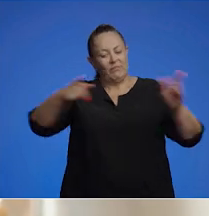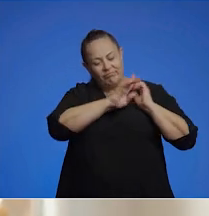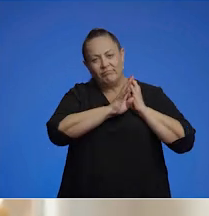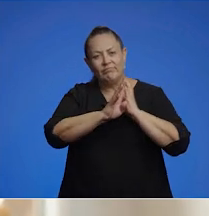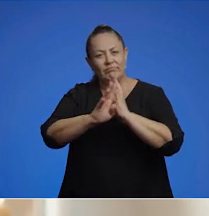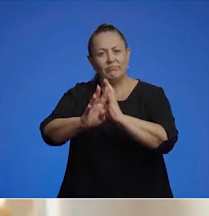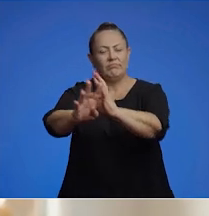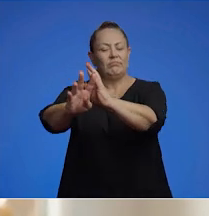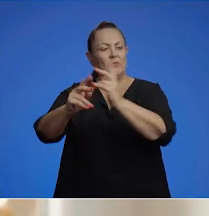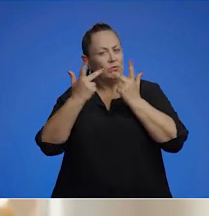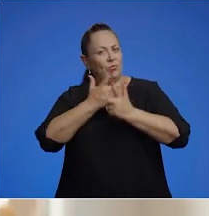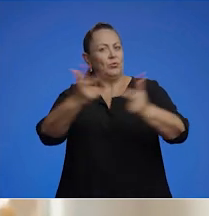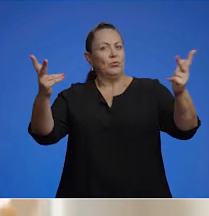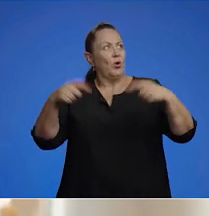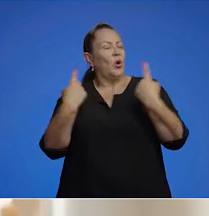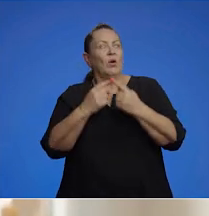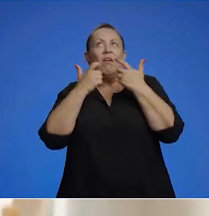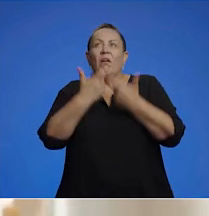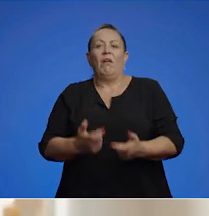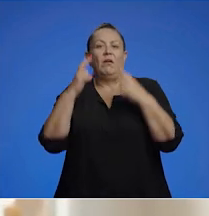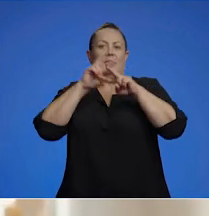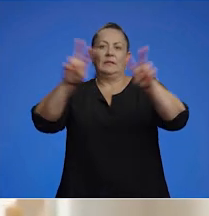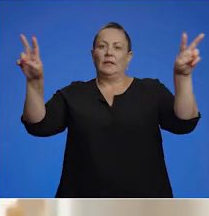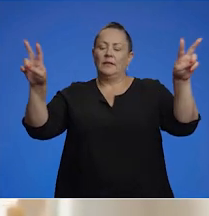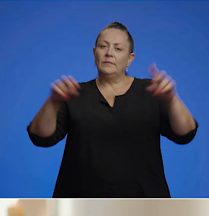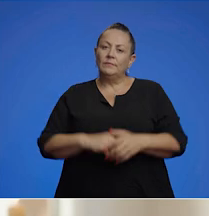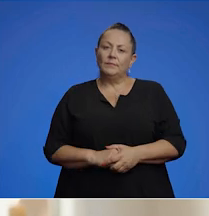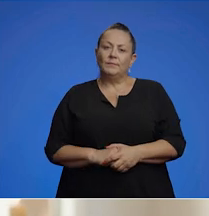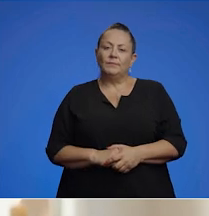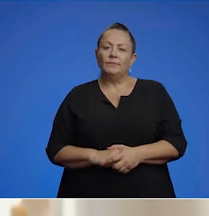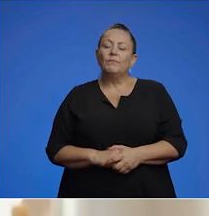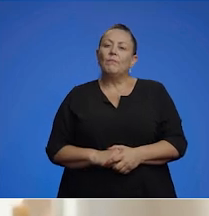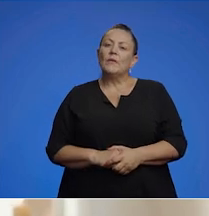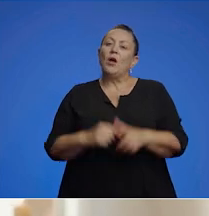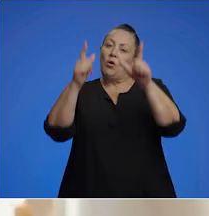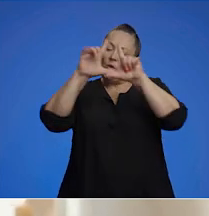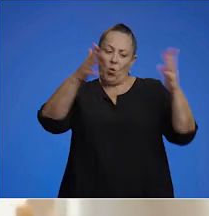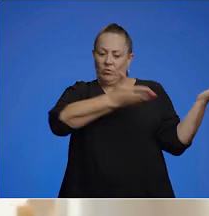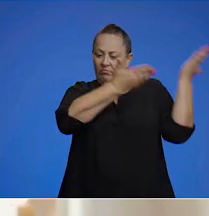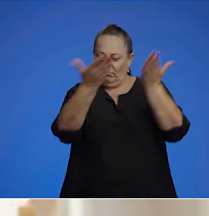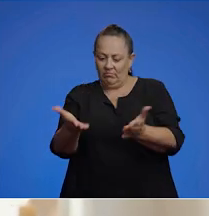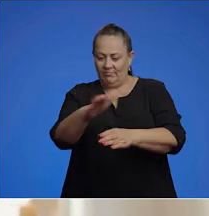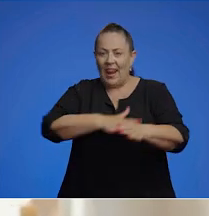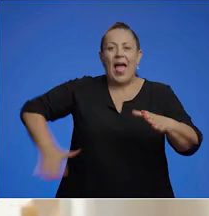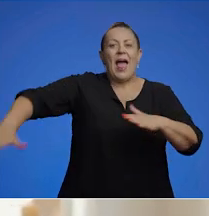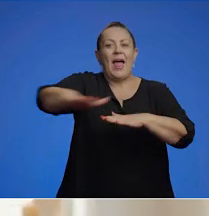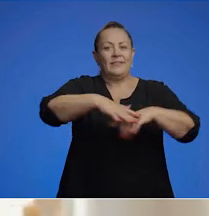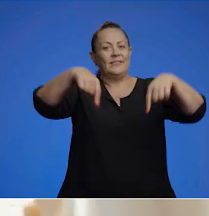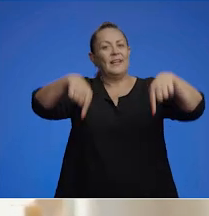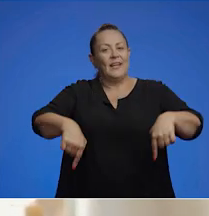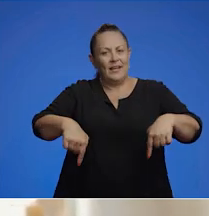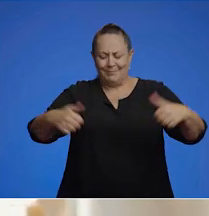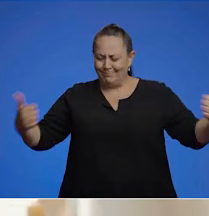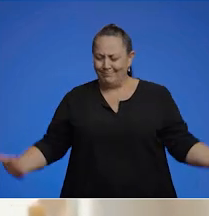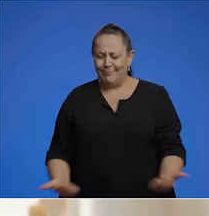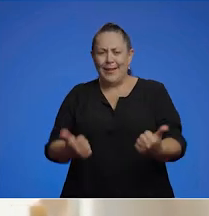great terror and with signs and wonders. He brought us here and gave us this land, a land